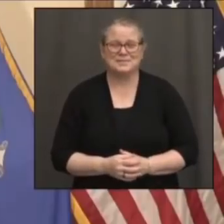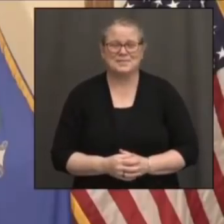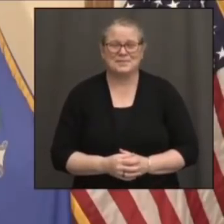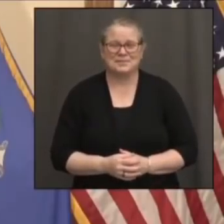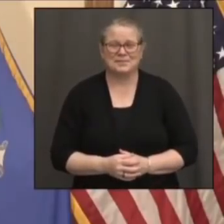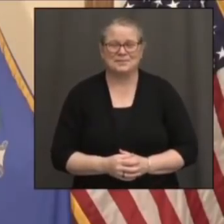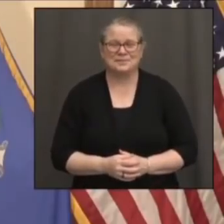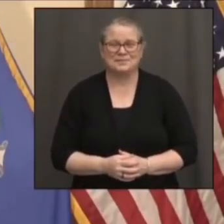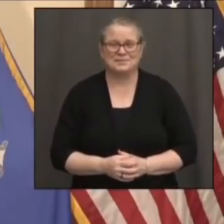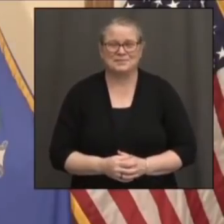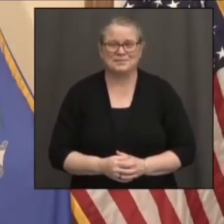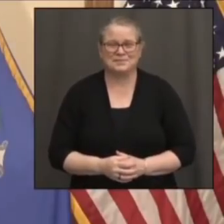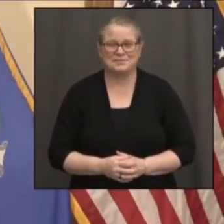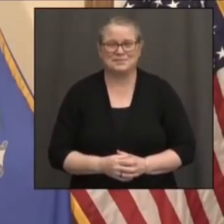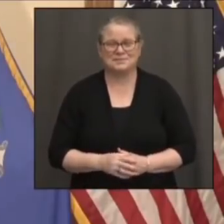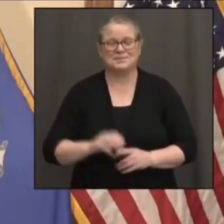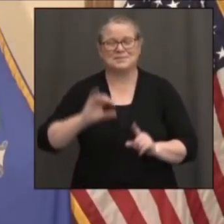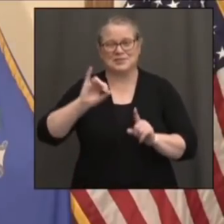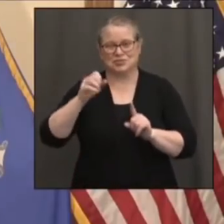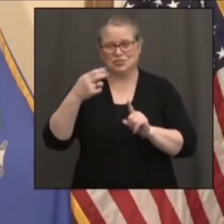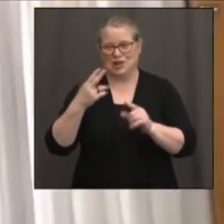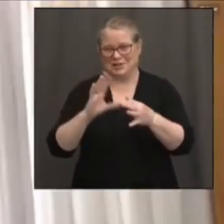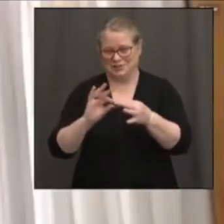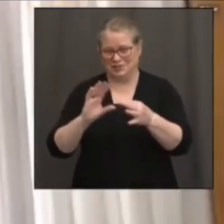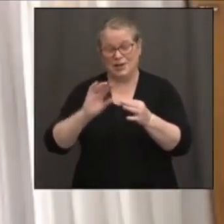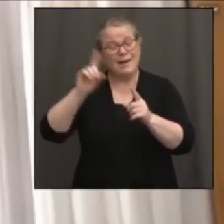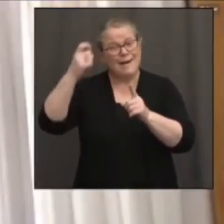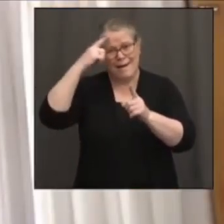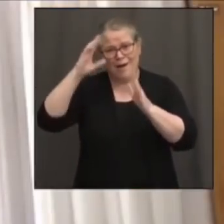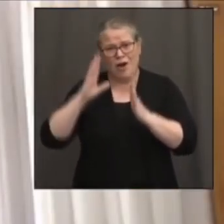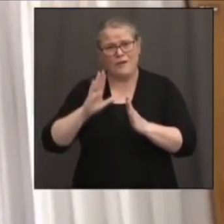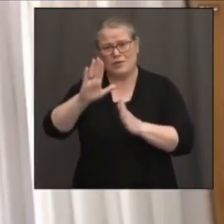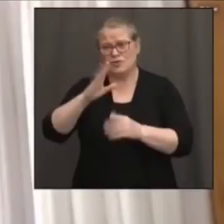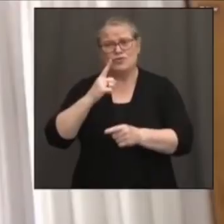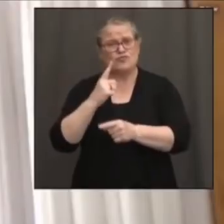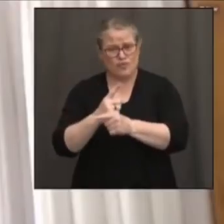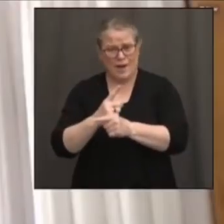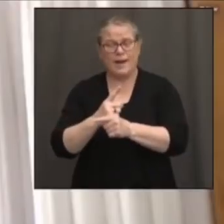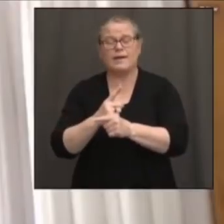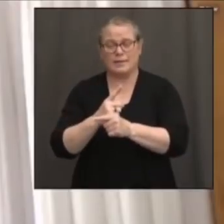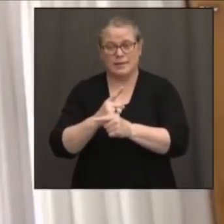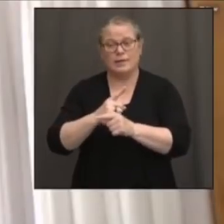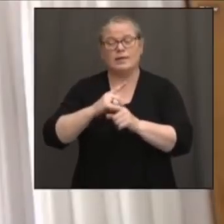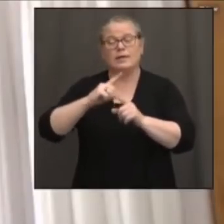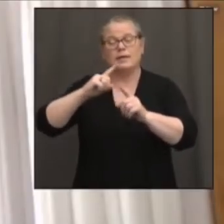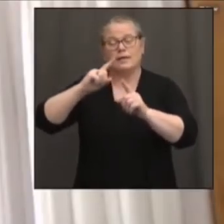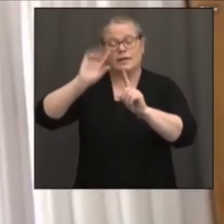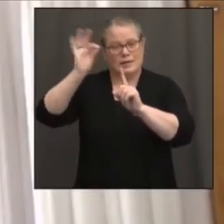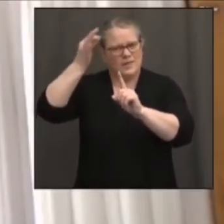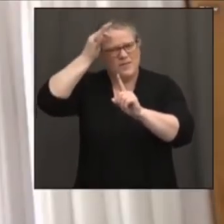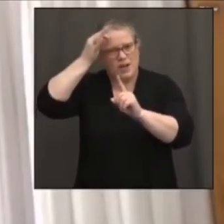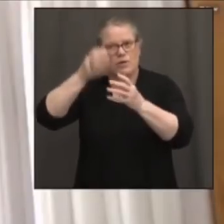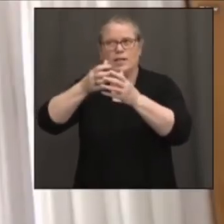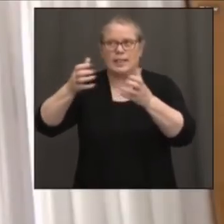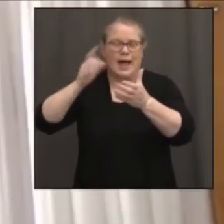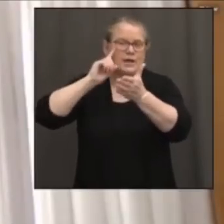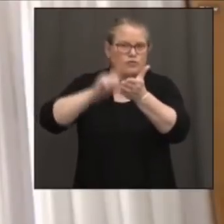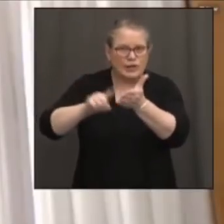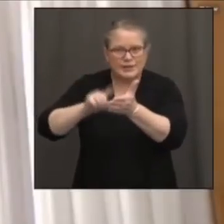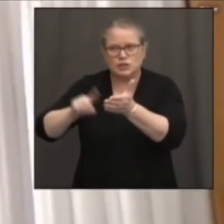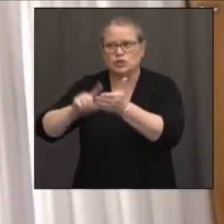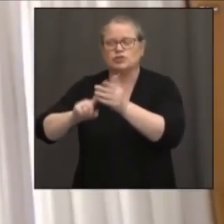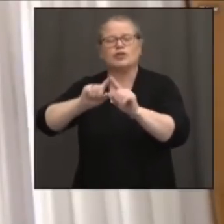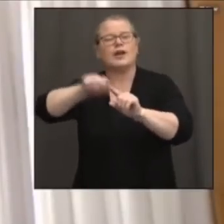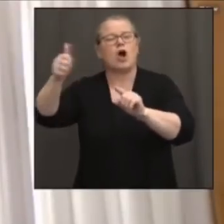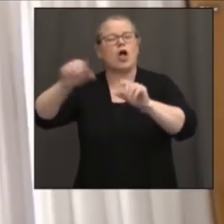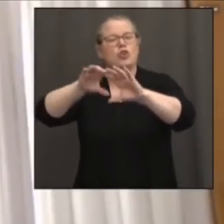I think that's right, Governor. I mean, there has been a significant amount of research that's getting done by the federal government and other groups on the national level, looking